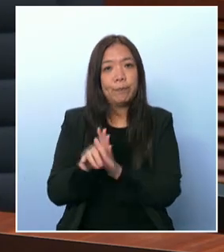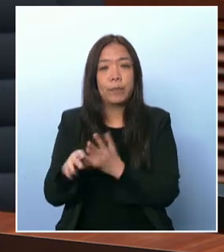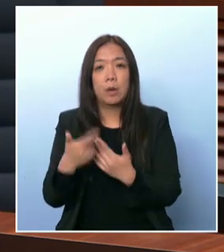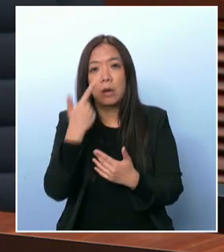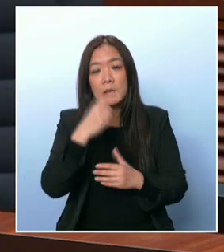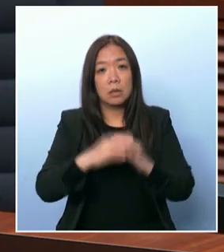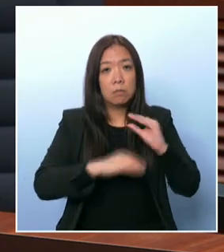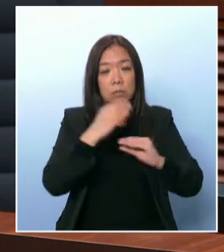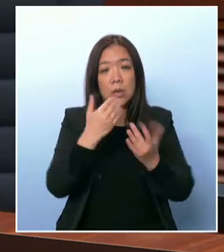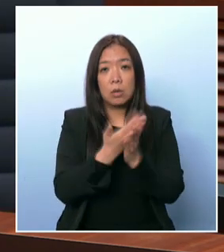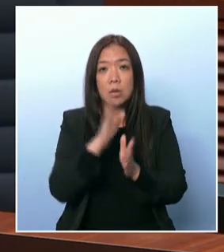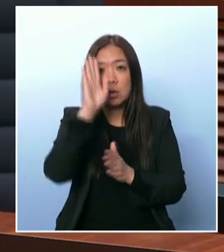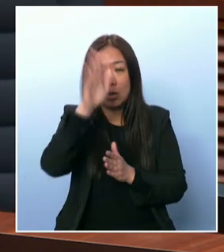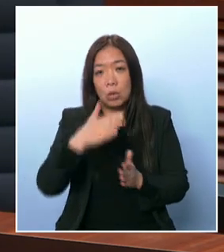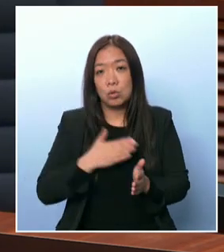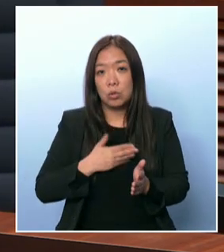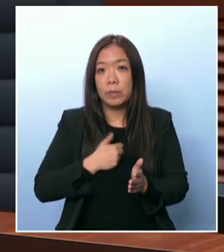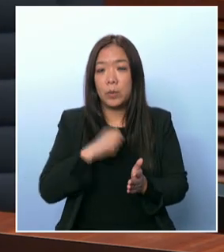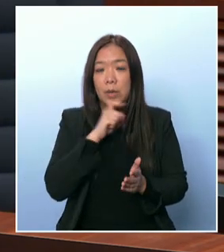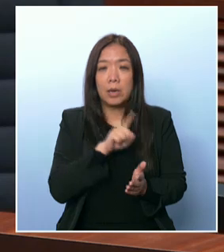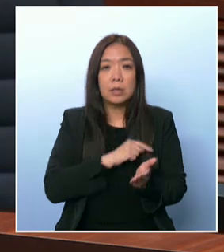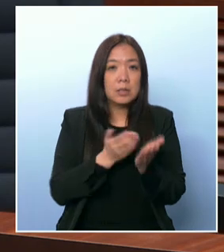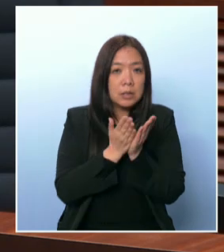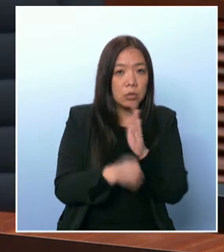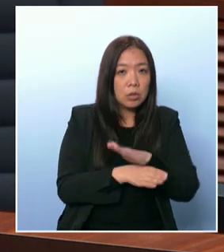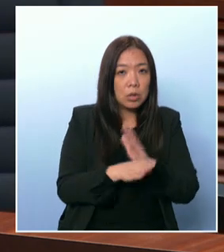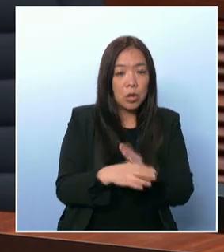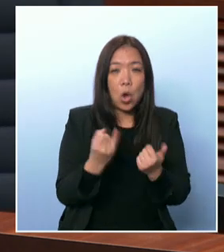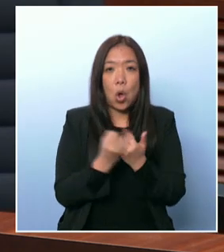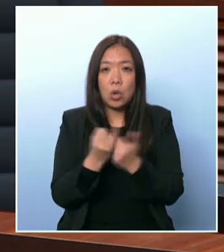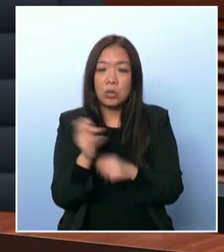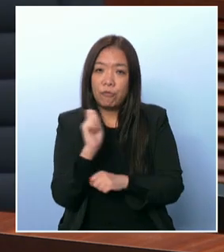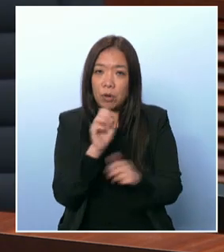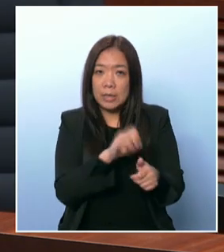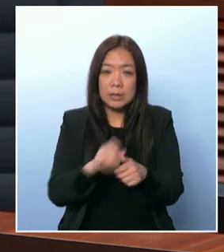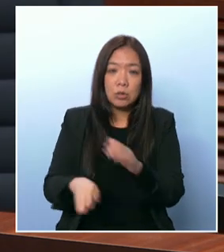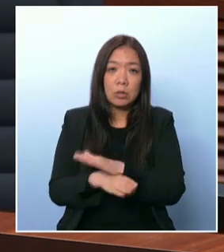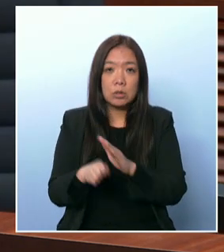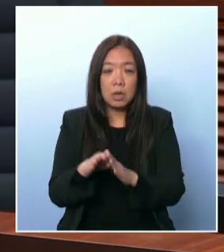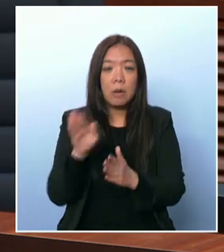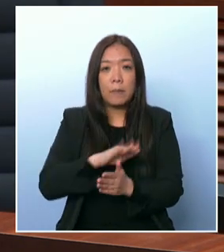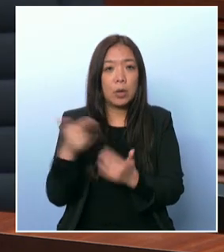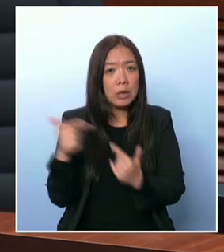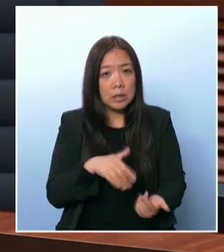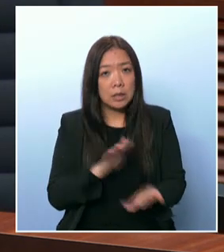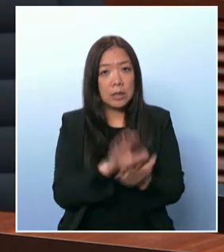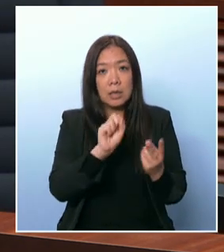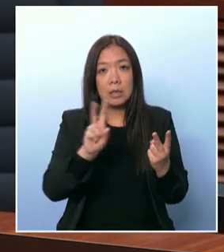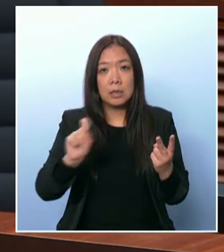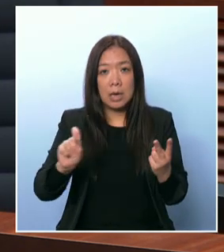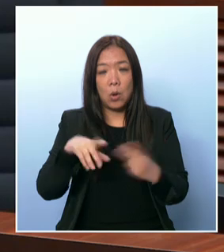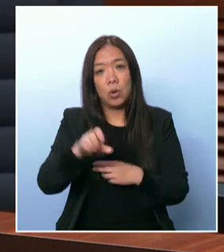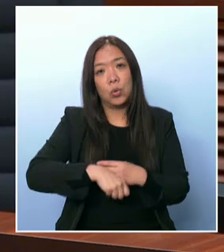particular, it lacks well-being and psychological amenities for